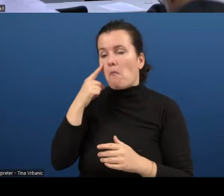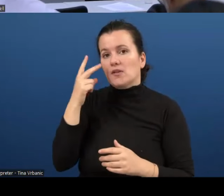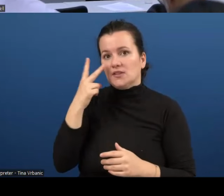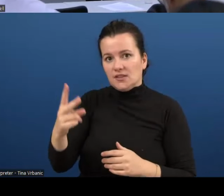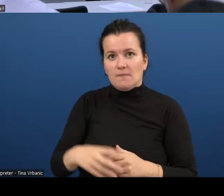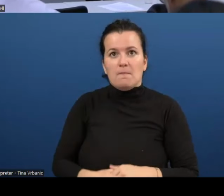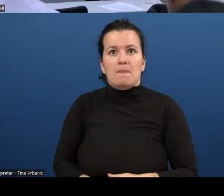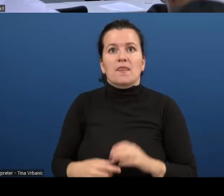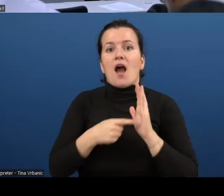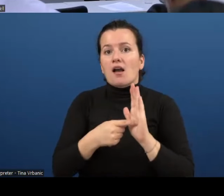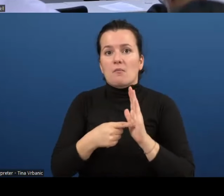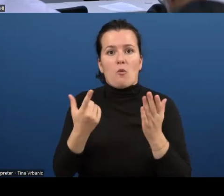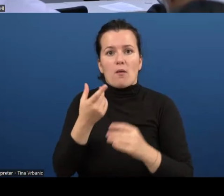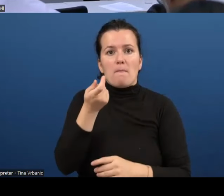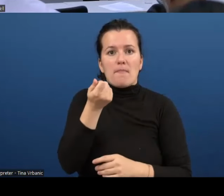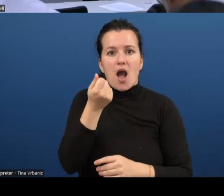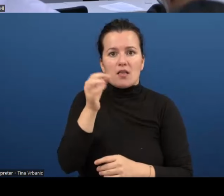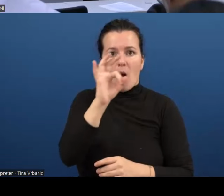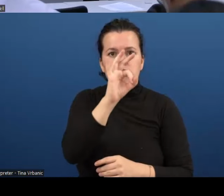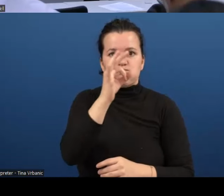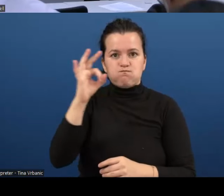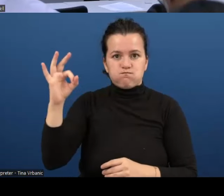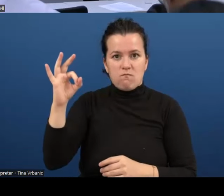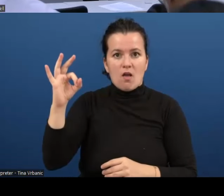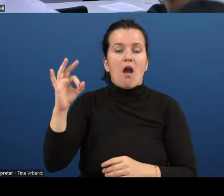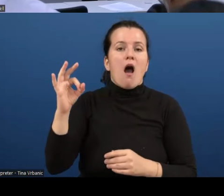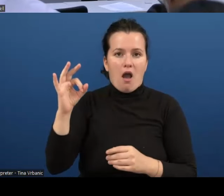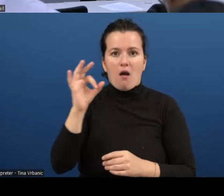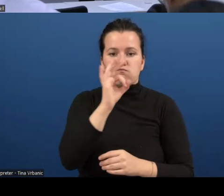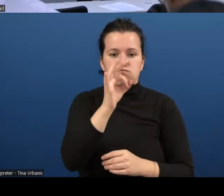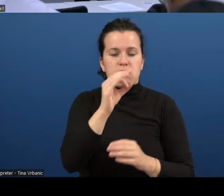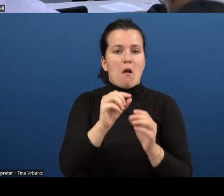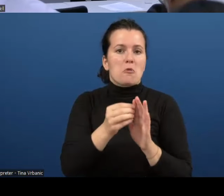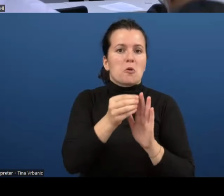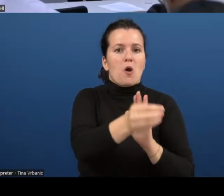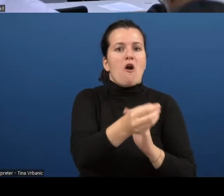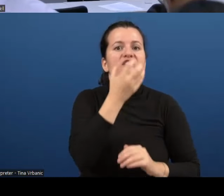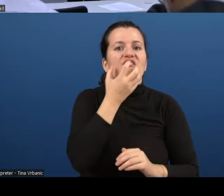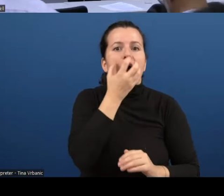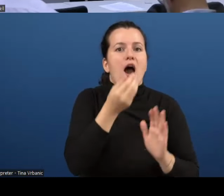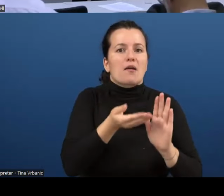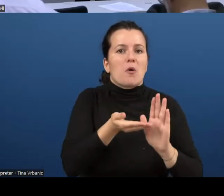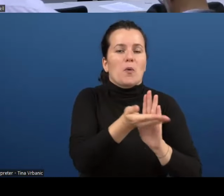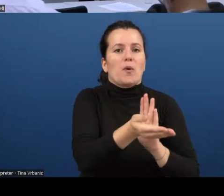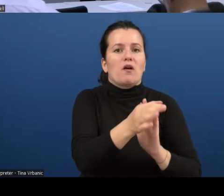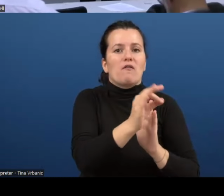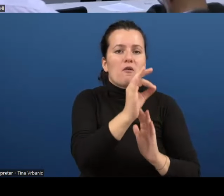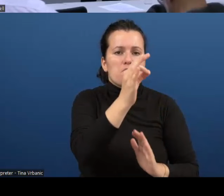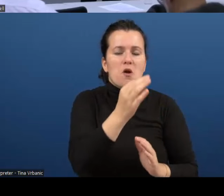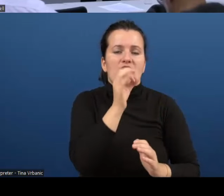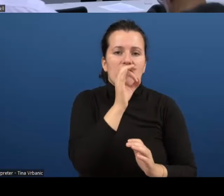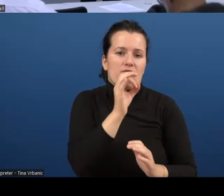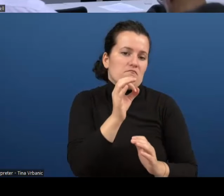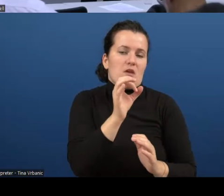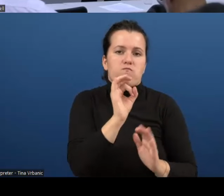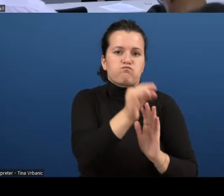by using coins and put them in a heater or in an oven for some time and make sure they are warm. And